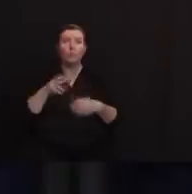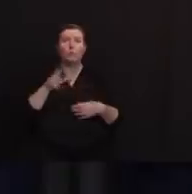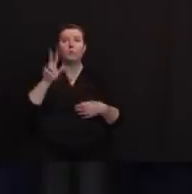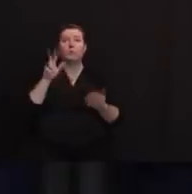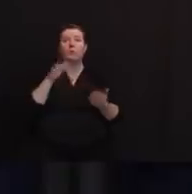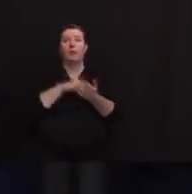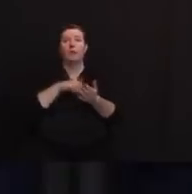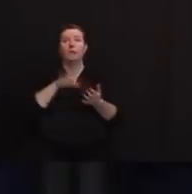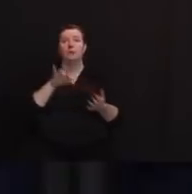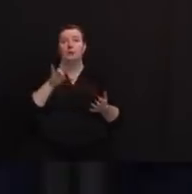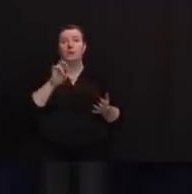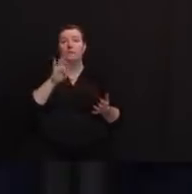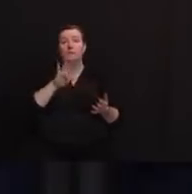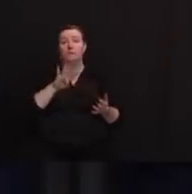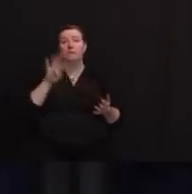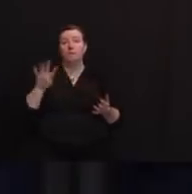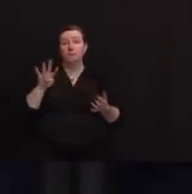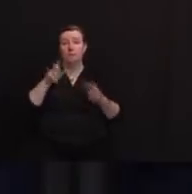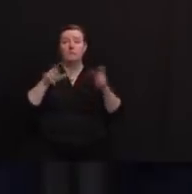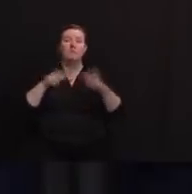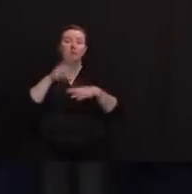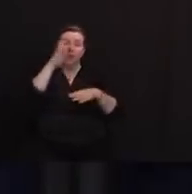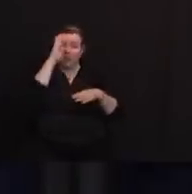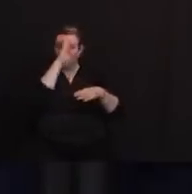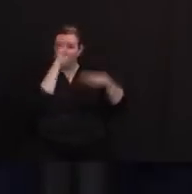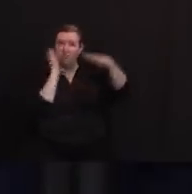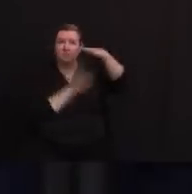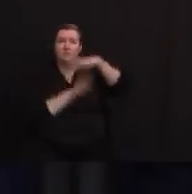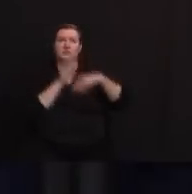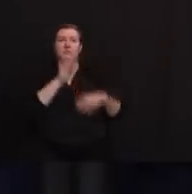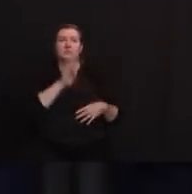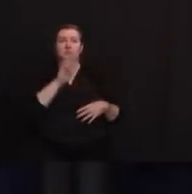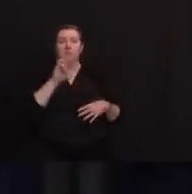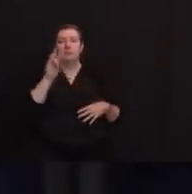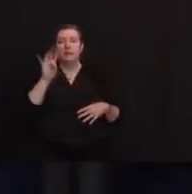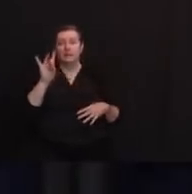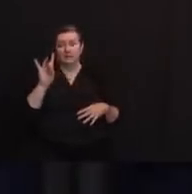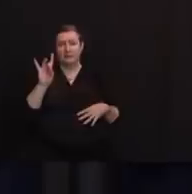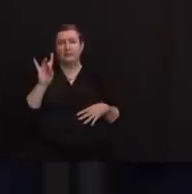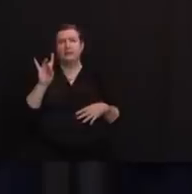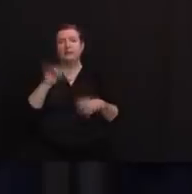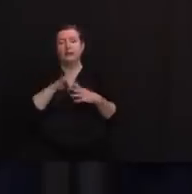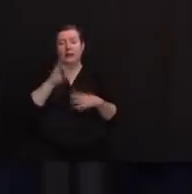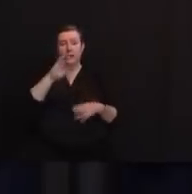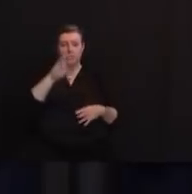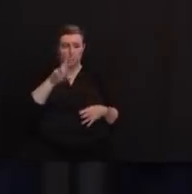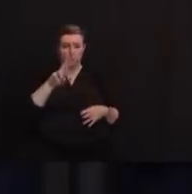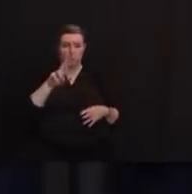3,744 hospitalizations and 668 individuals in intensive care, with